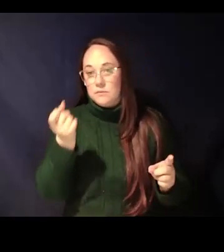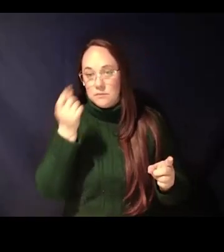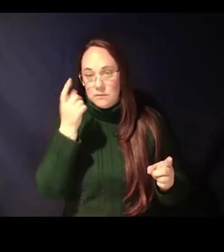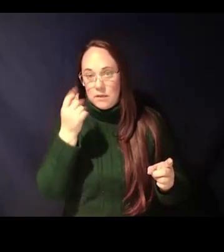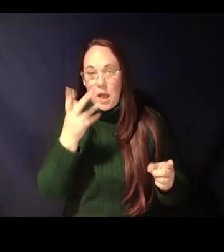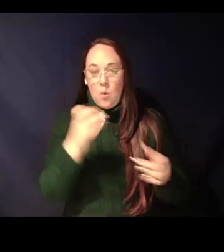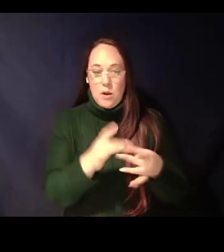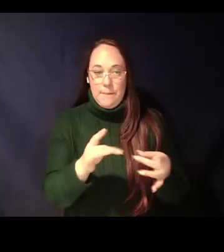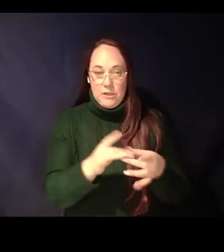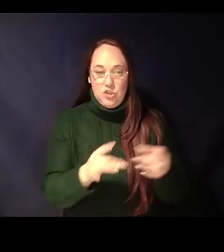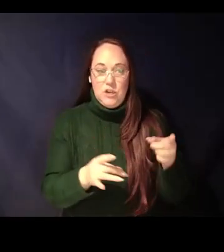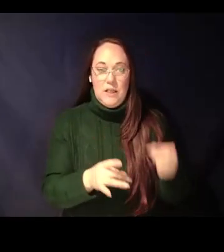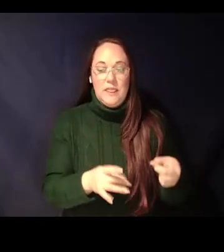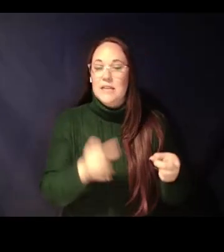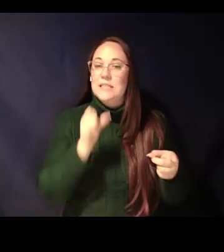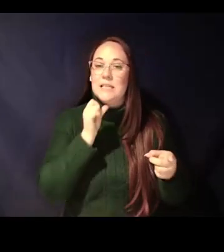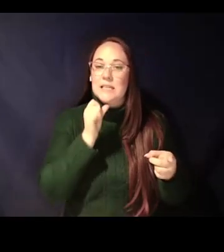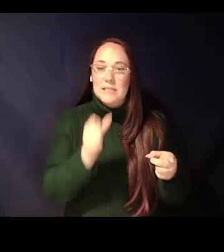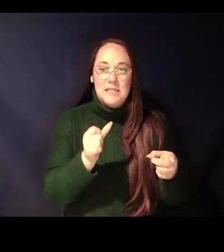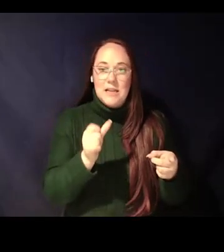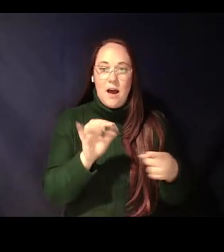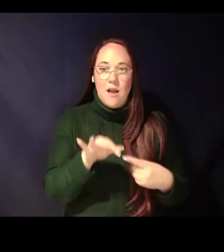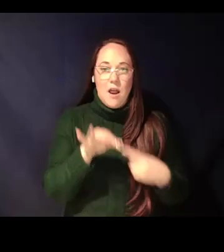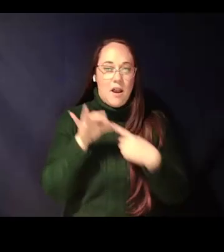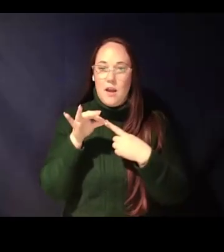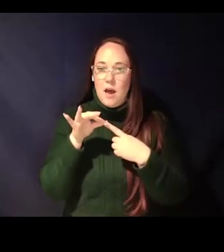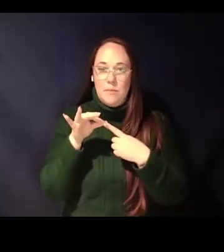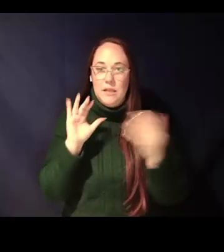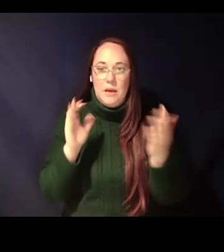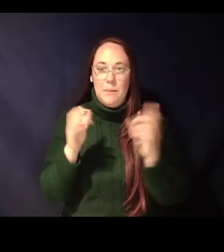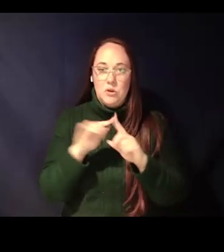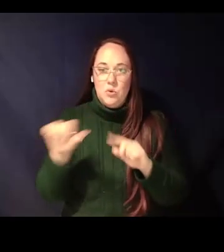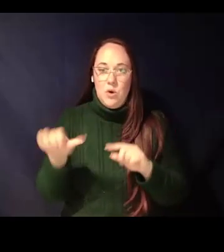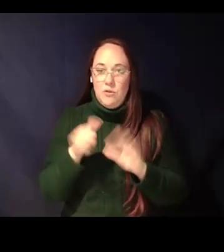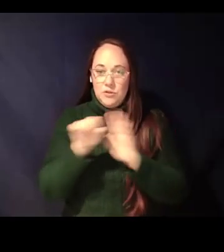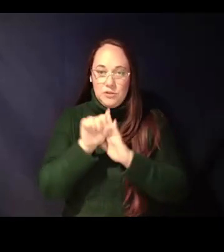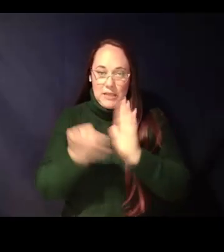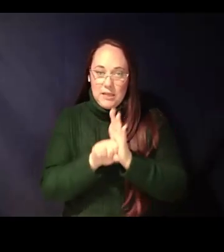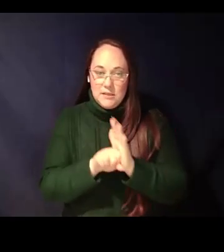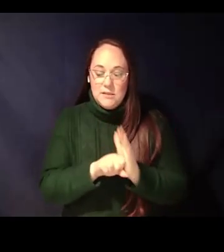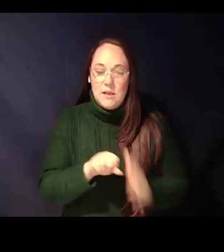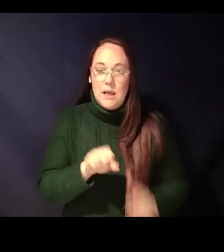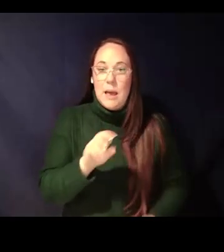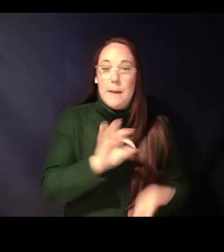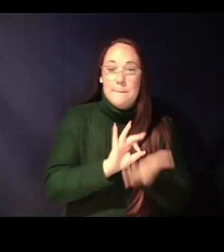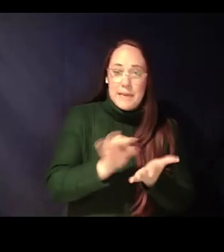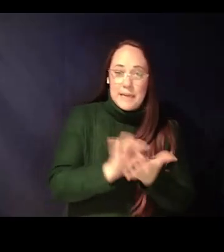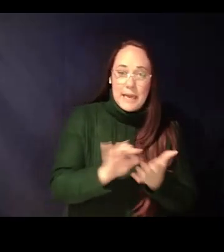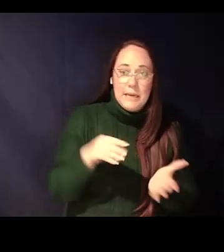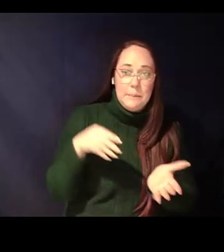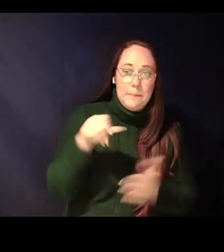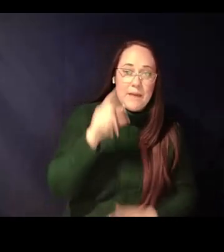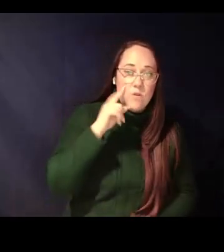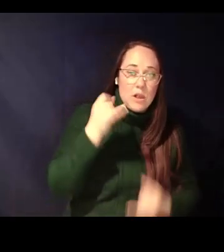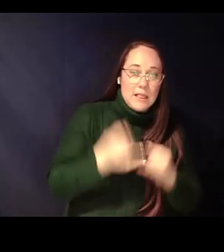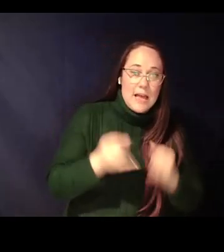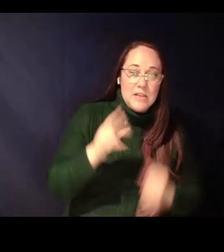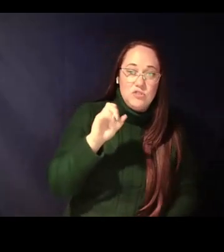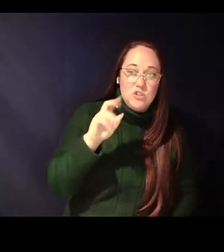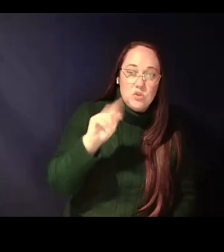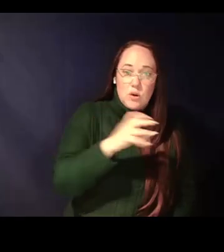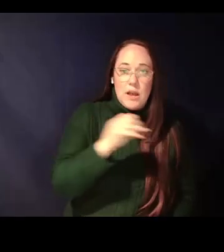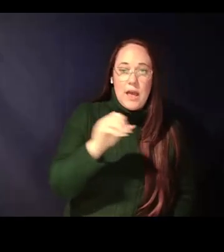note it again, is not an anomaly compared to many other states. Medicaid is the payer of last resort and a primary payer of